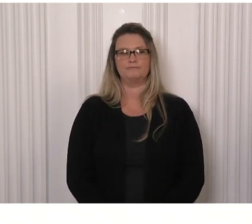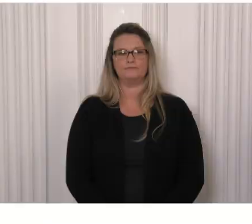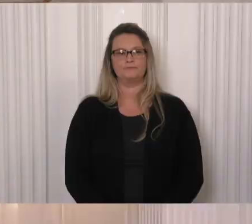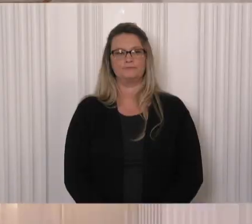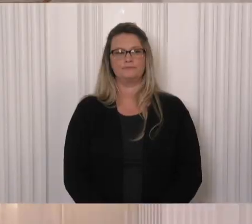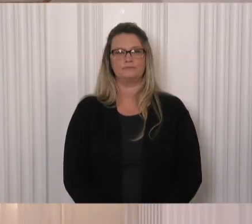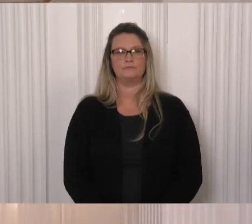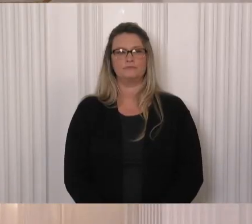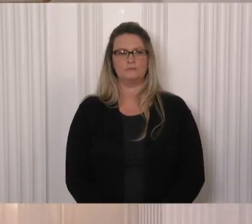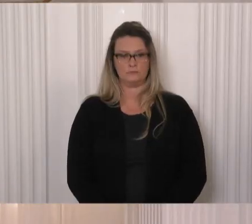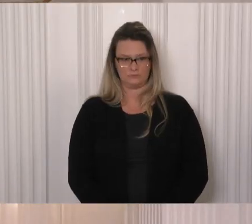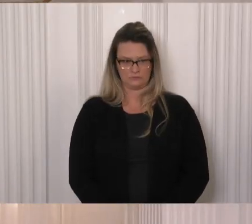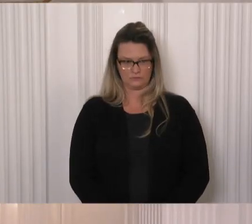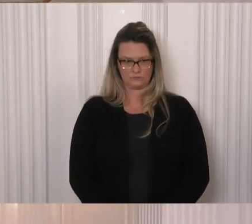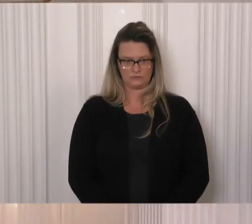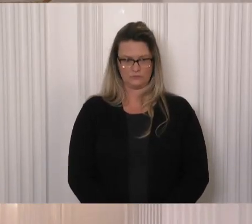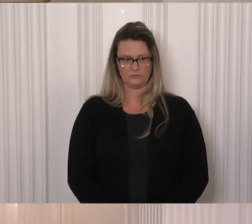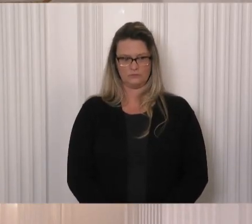Yeah, I have a question